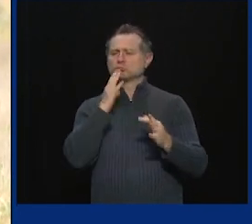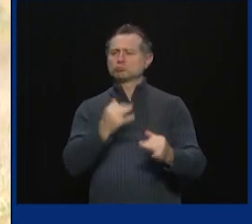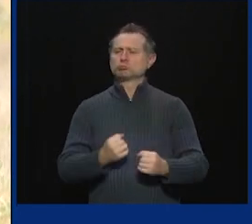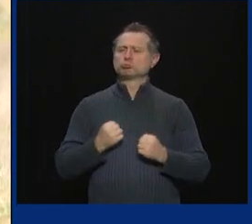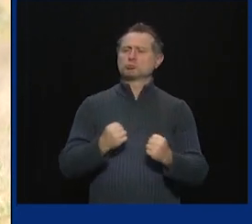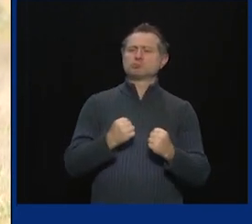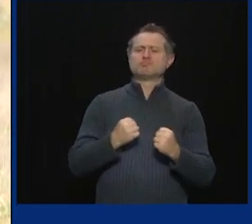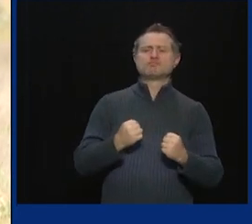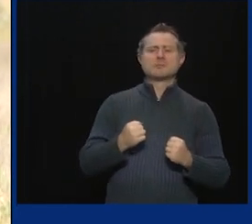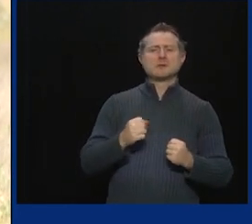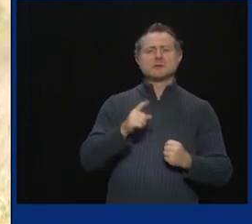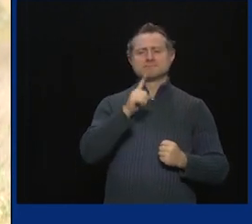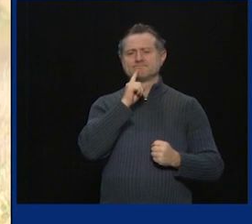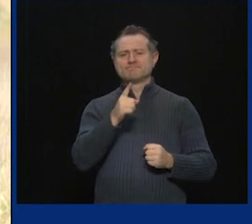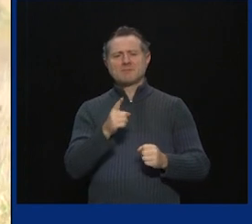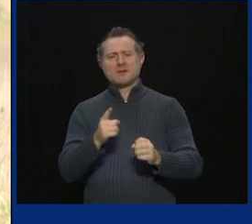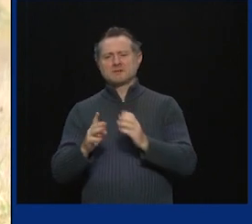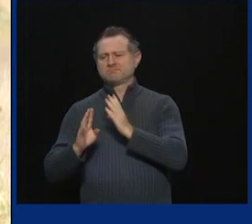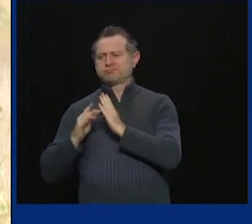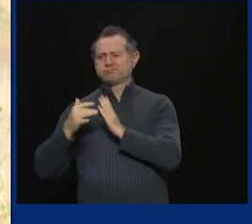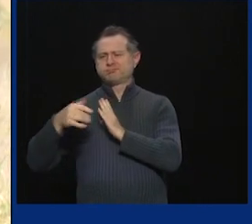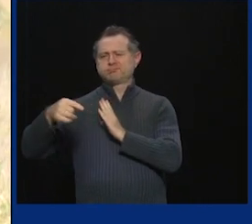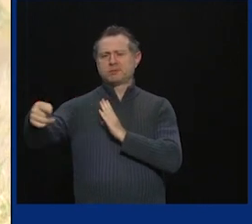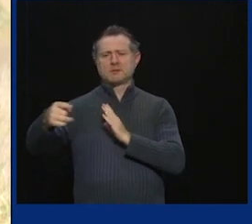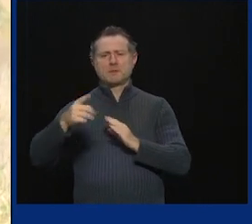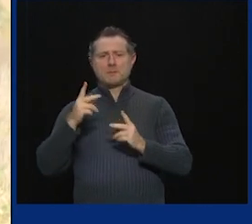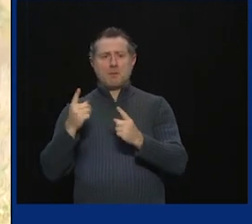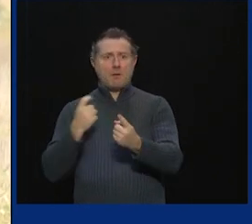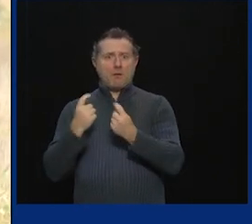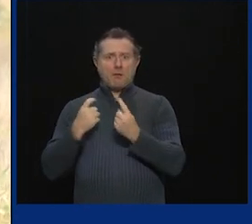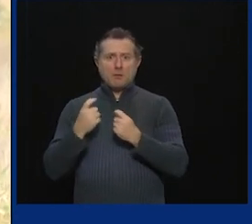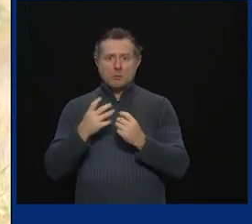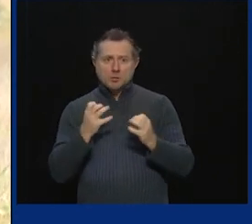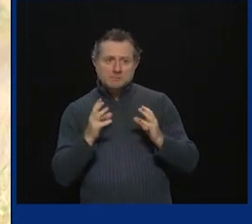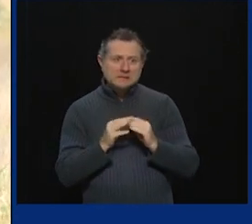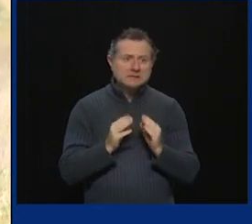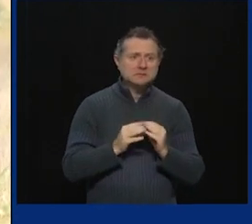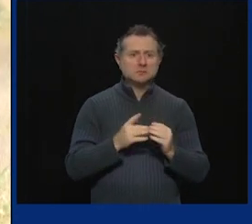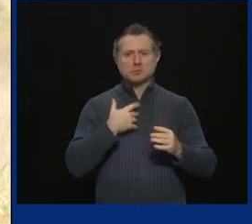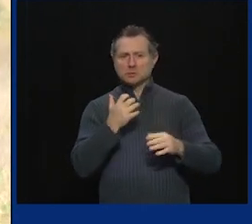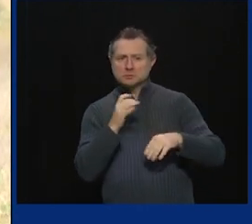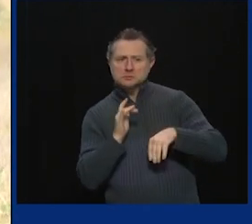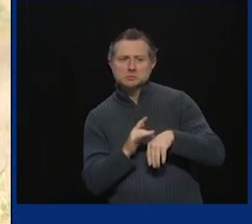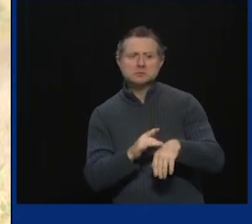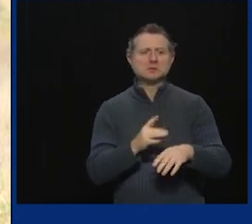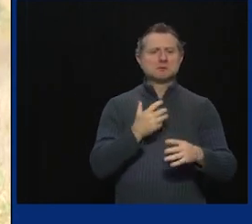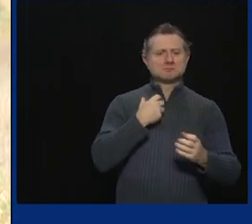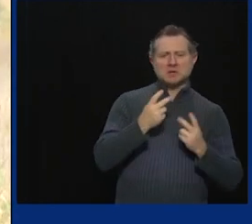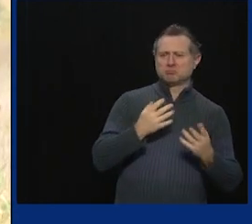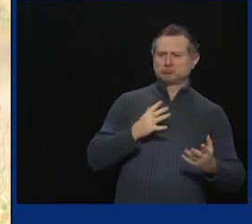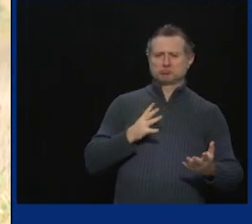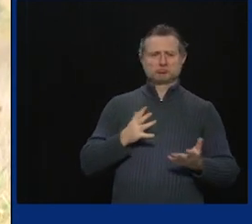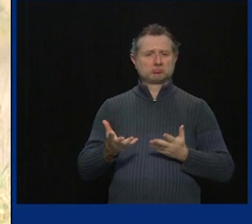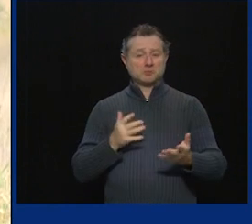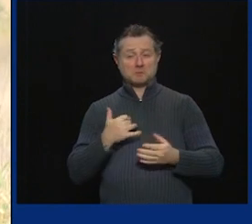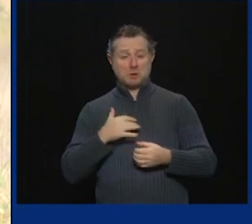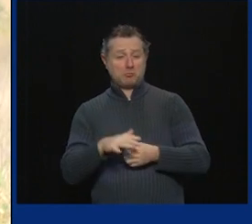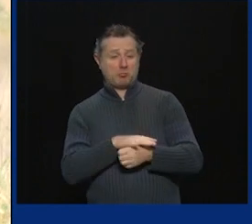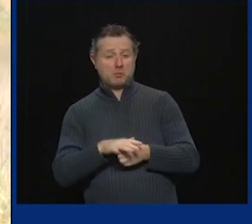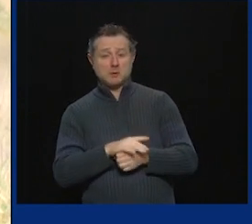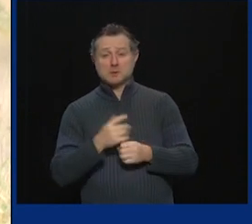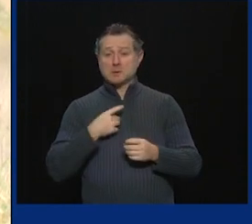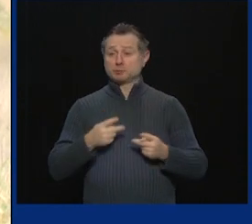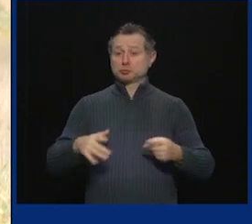constantly asking for information, meetings, and visiting the site. Our region and our site are very suitable for companies such as Plug Power